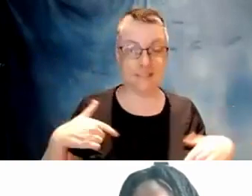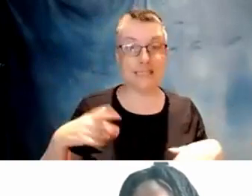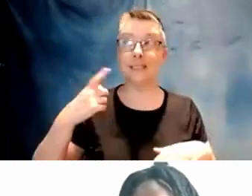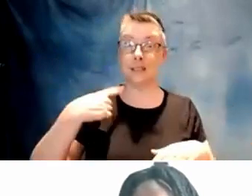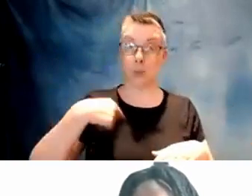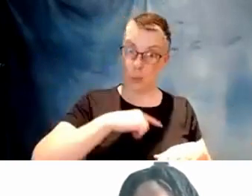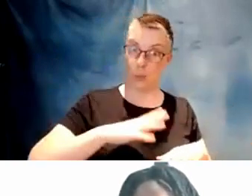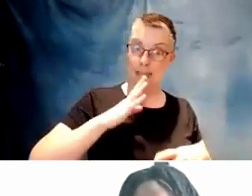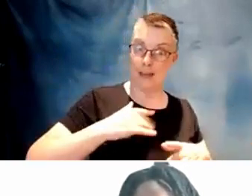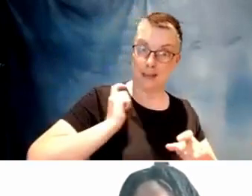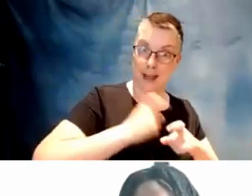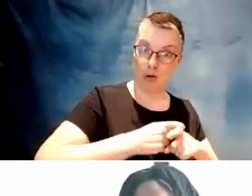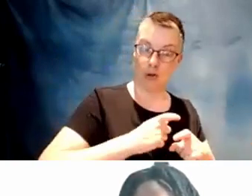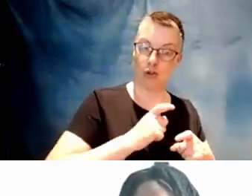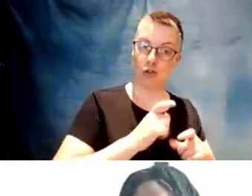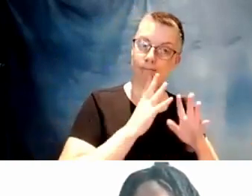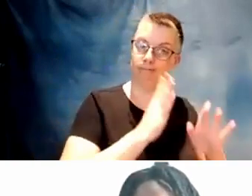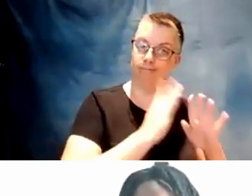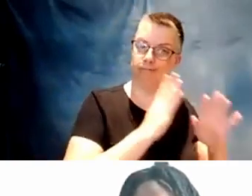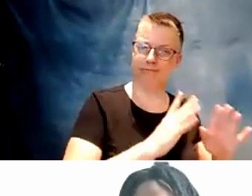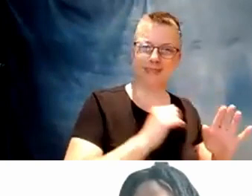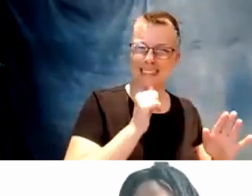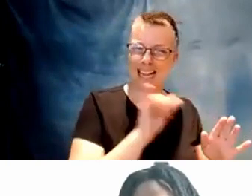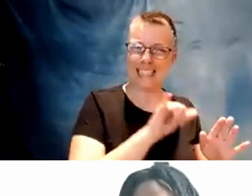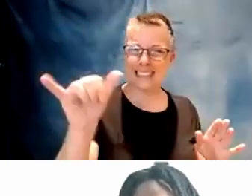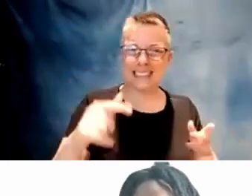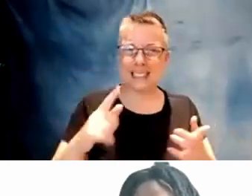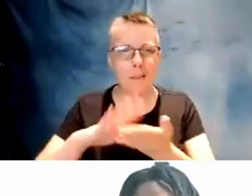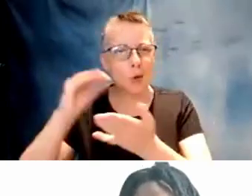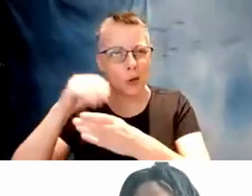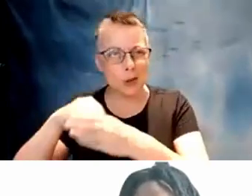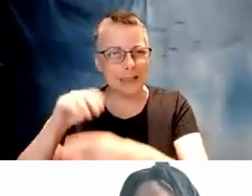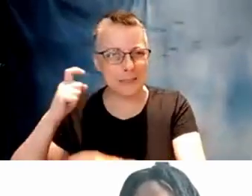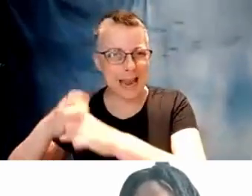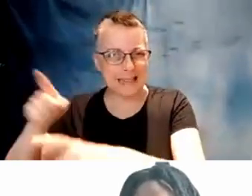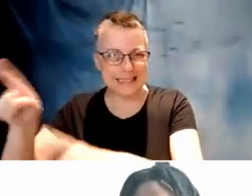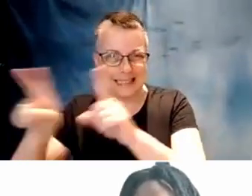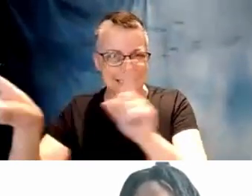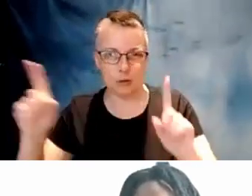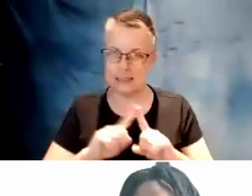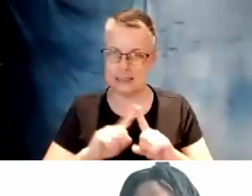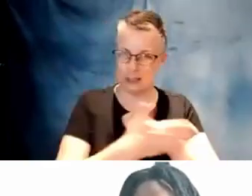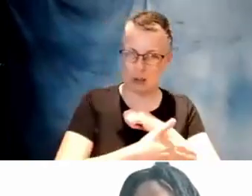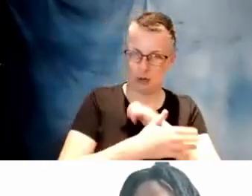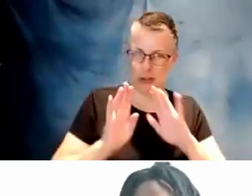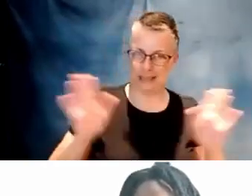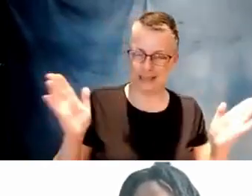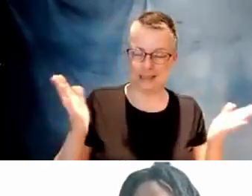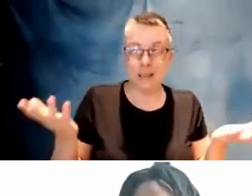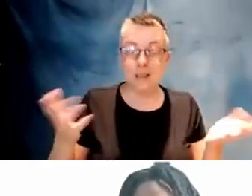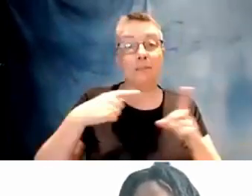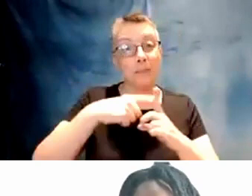speak colloquially is not the same Spanish spoken in Spain. So it didn't really transfer, but I was also thinking